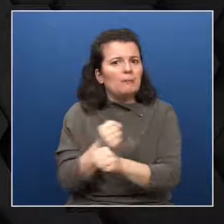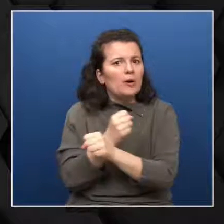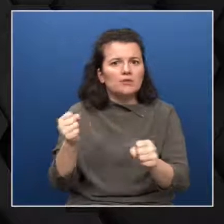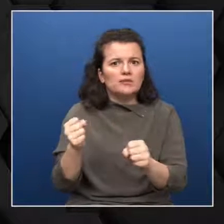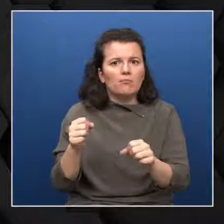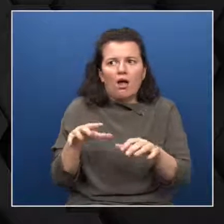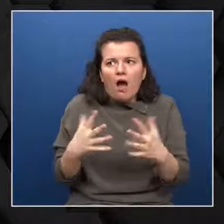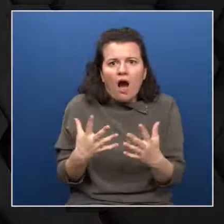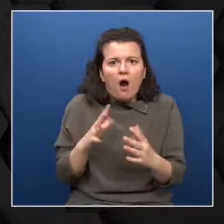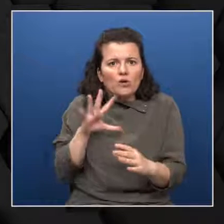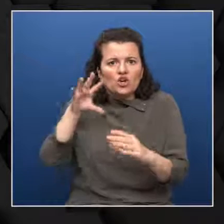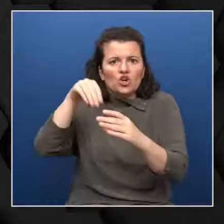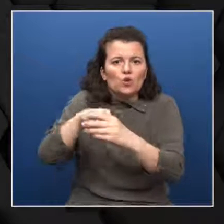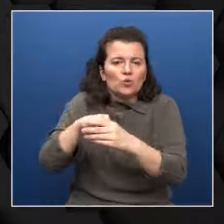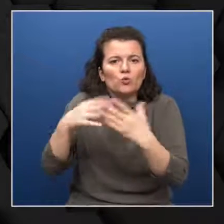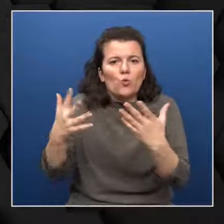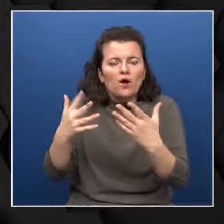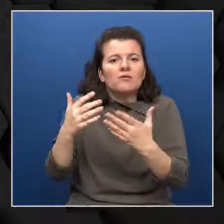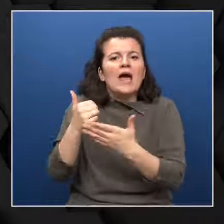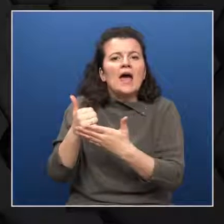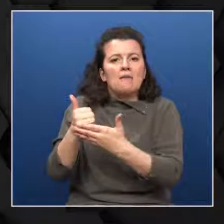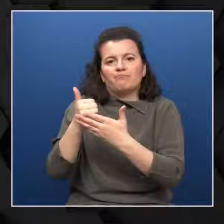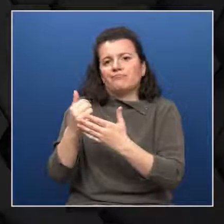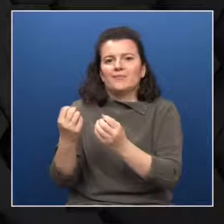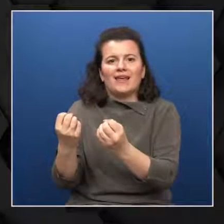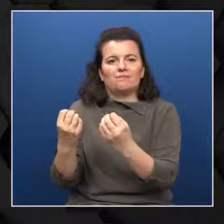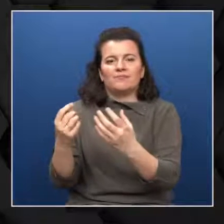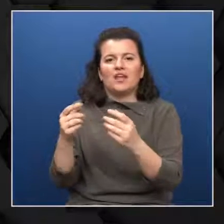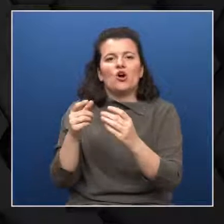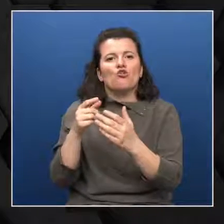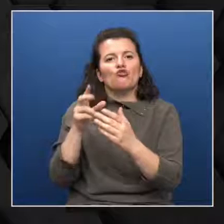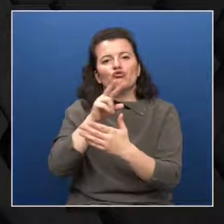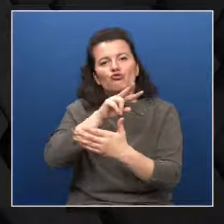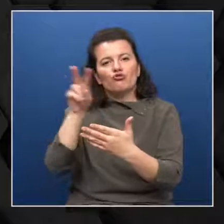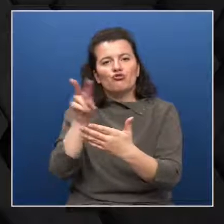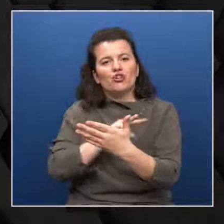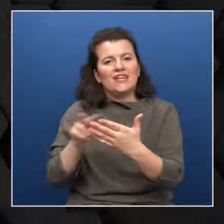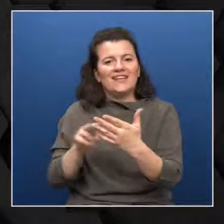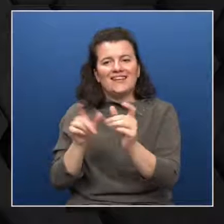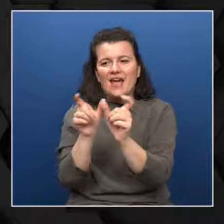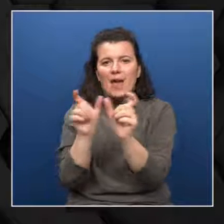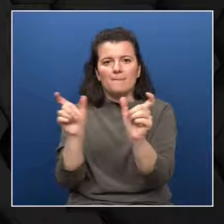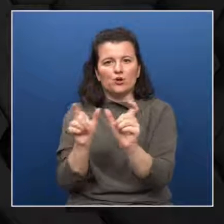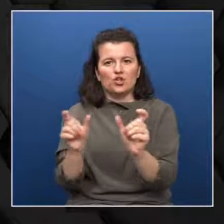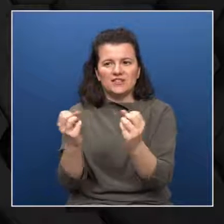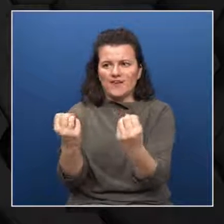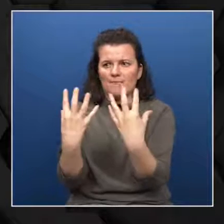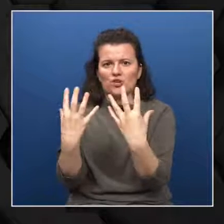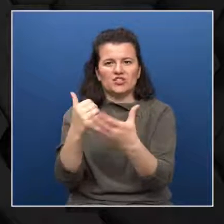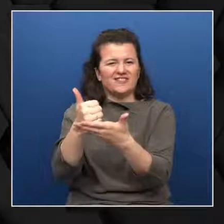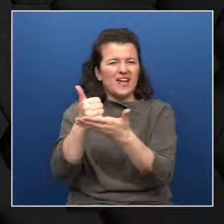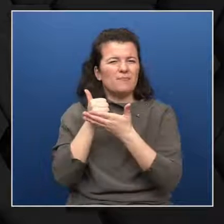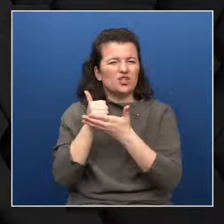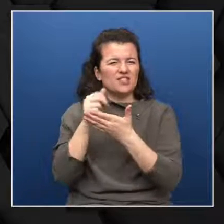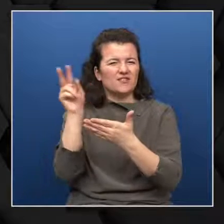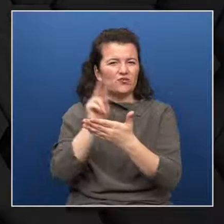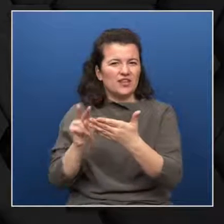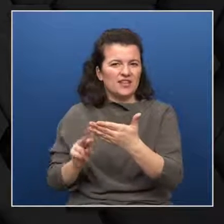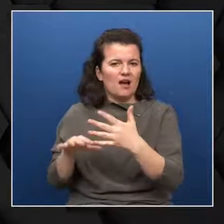to make sure you can create a immersive experience. Back to you, Donna. Wow. Okay. So I knew